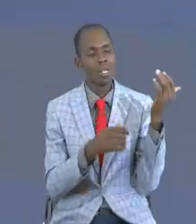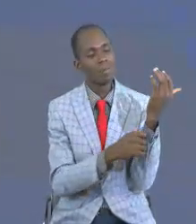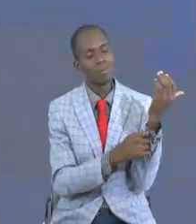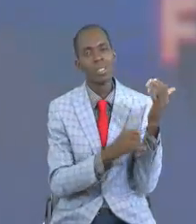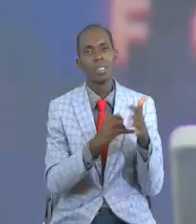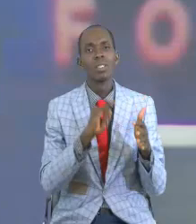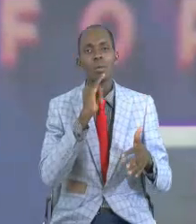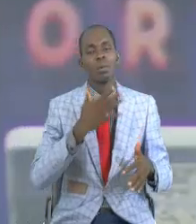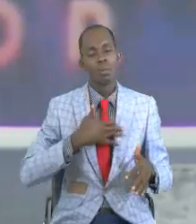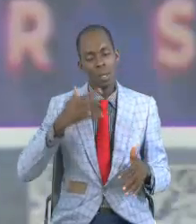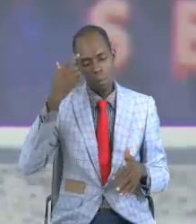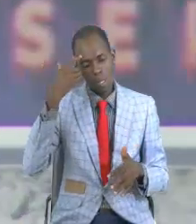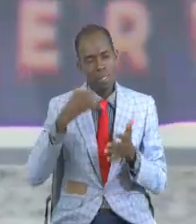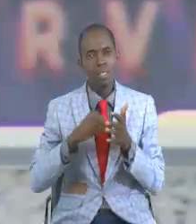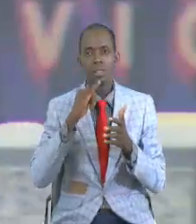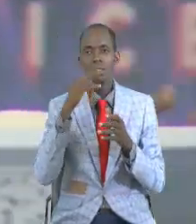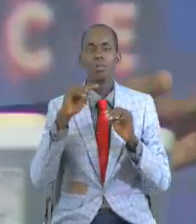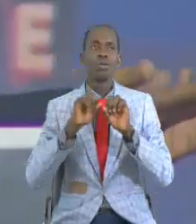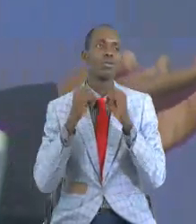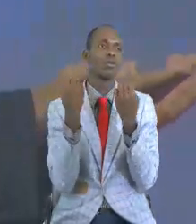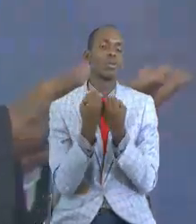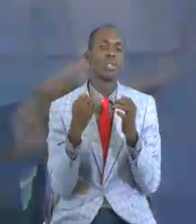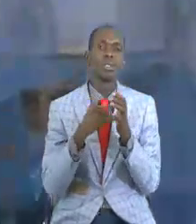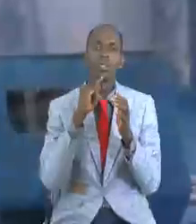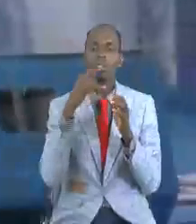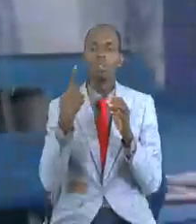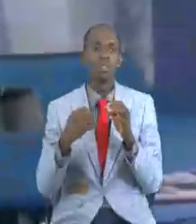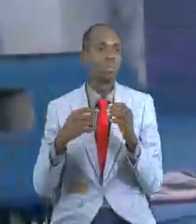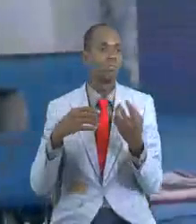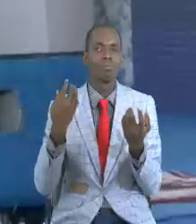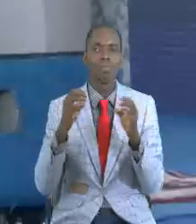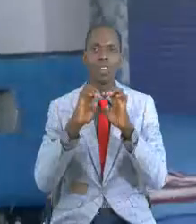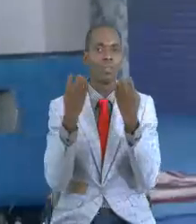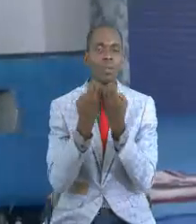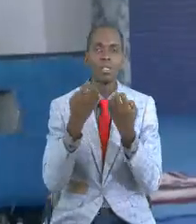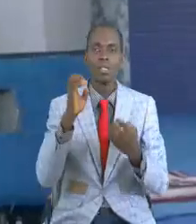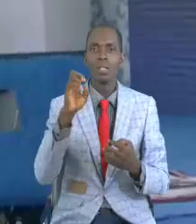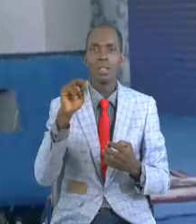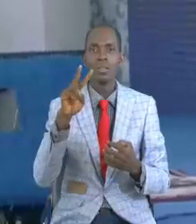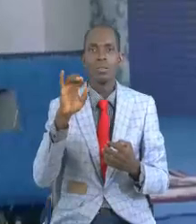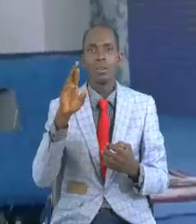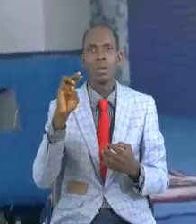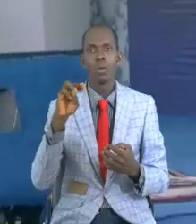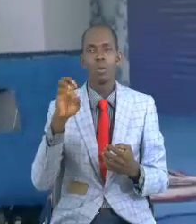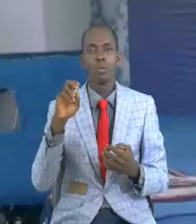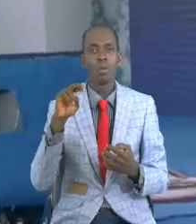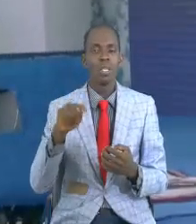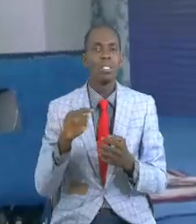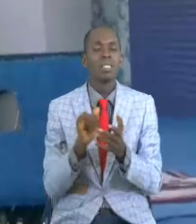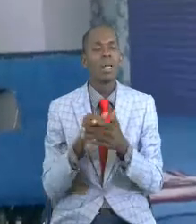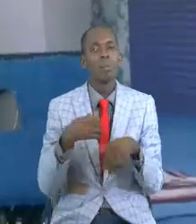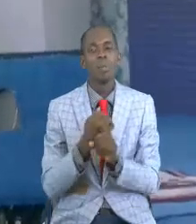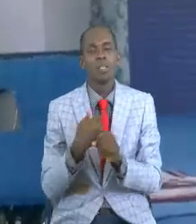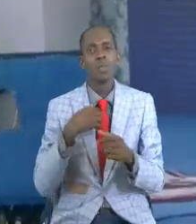the society, it's the environment, it's everything that surrounds me that makes me to tremble, and